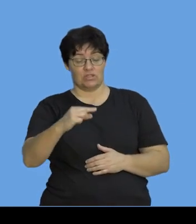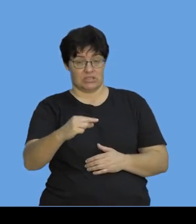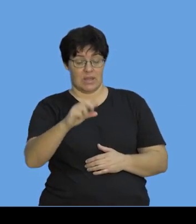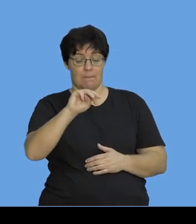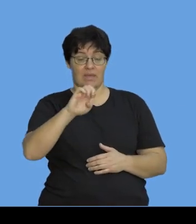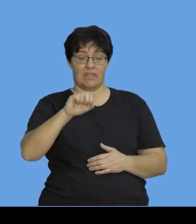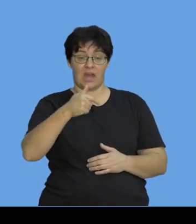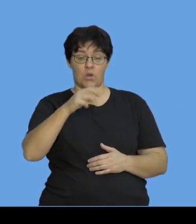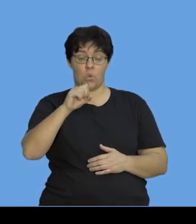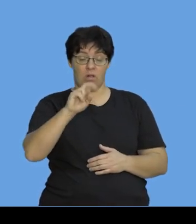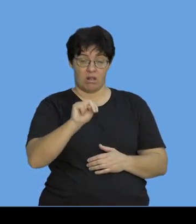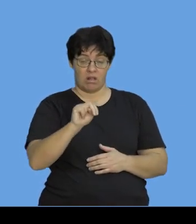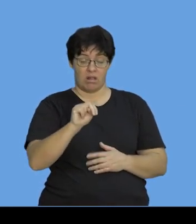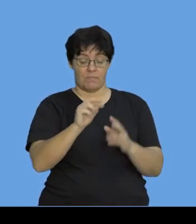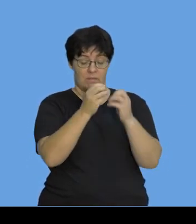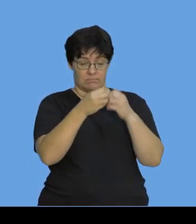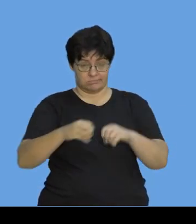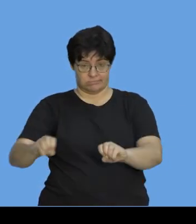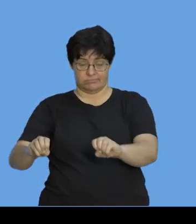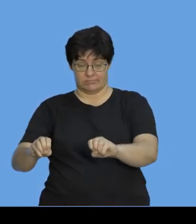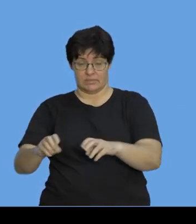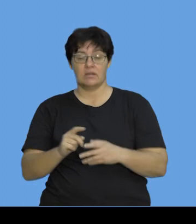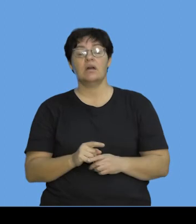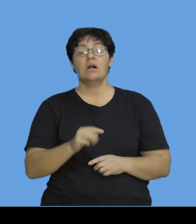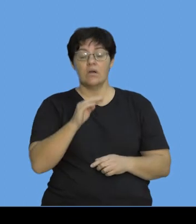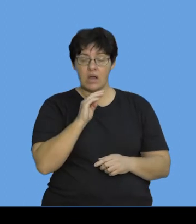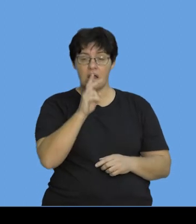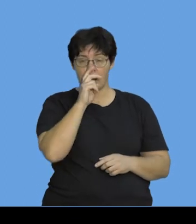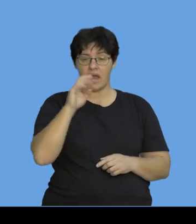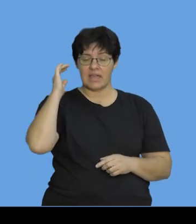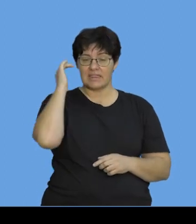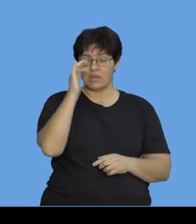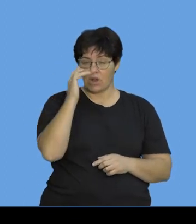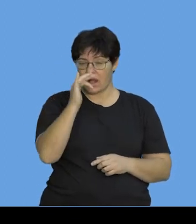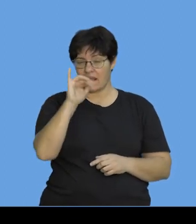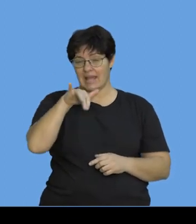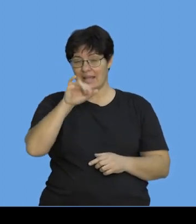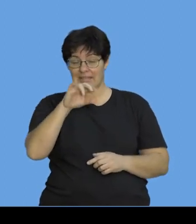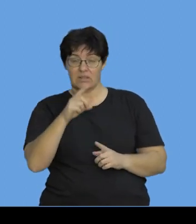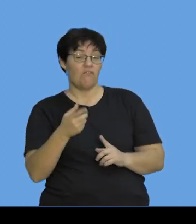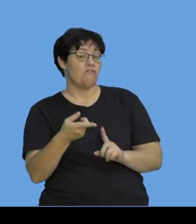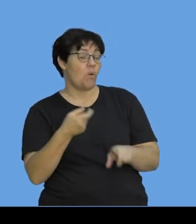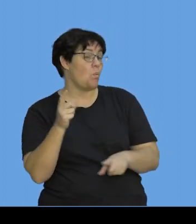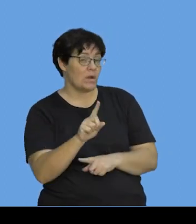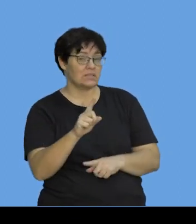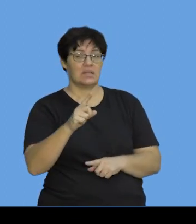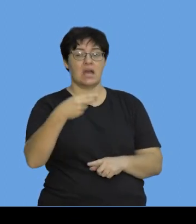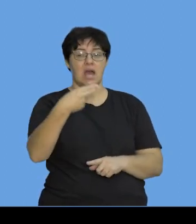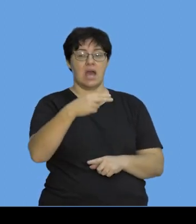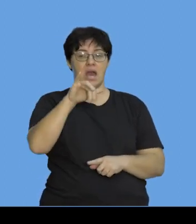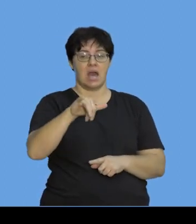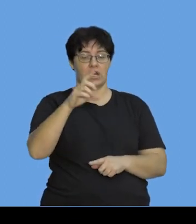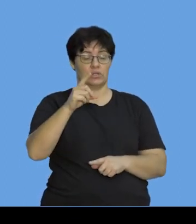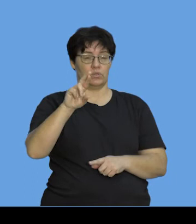We are interested in determining the theoretical yield of hydrogen gas, right? So our focus will be on methanol